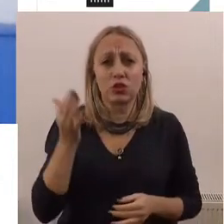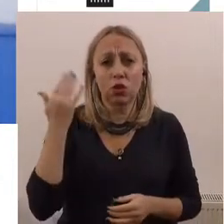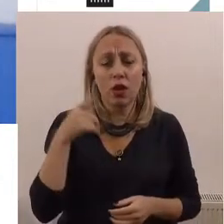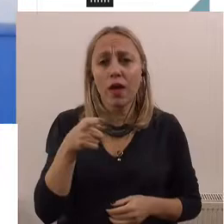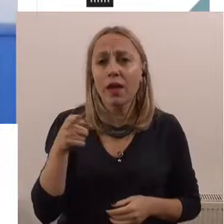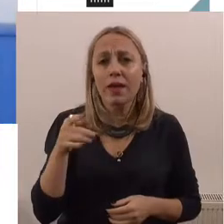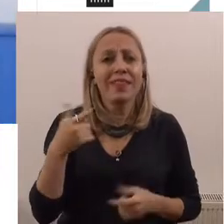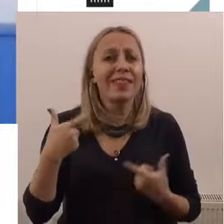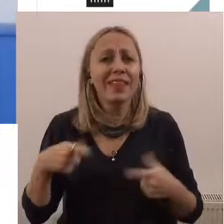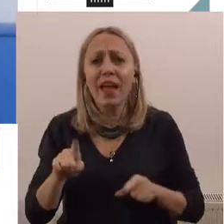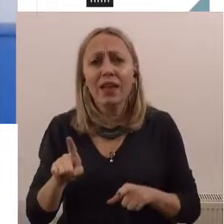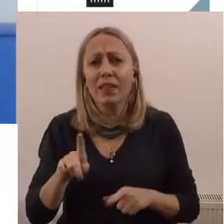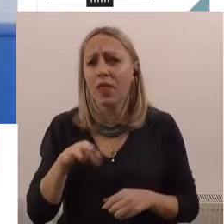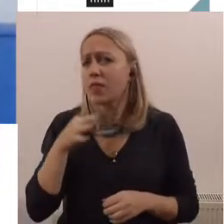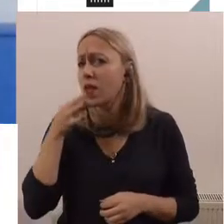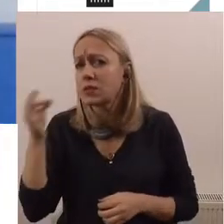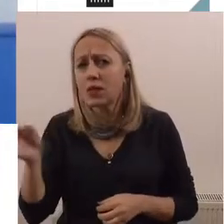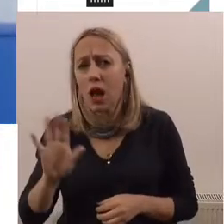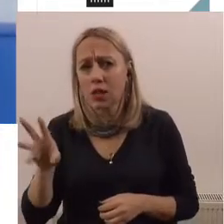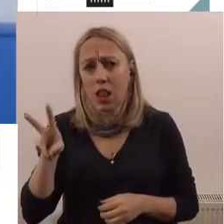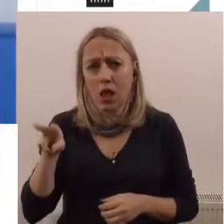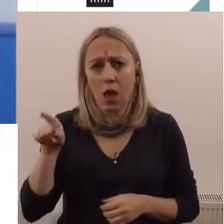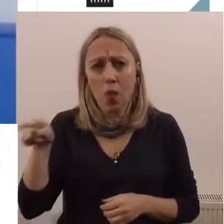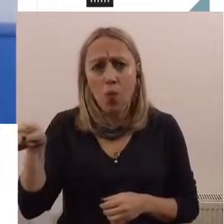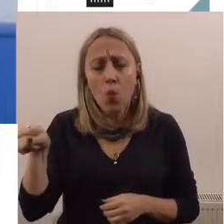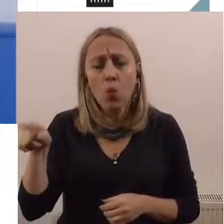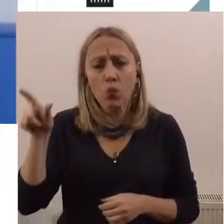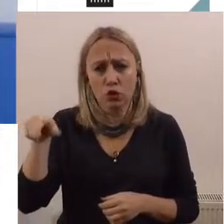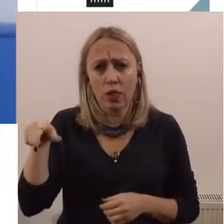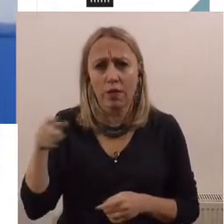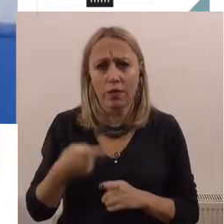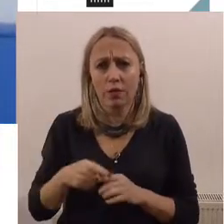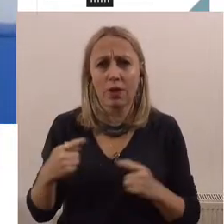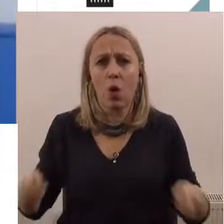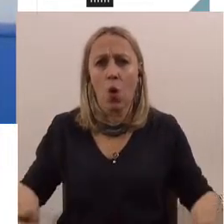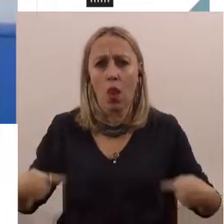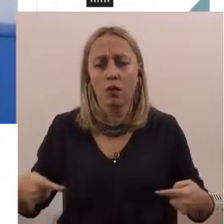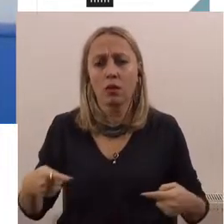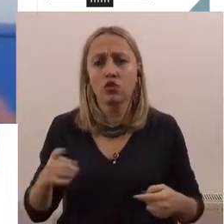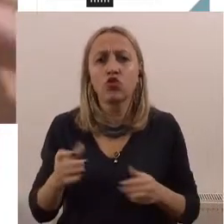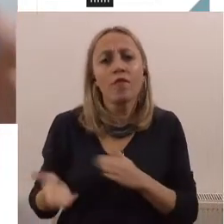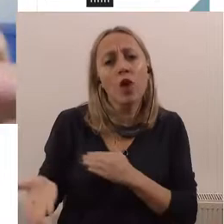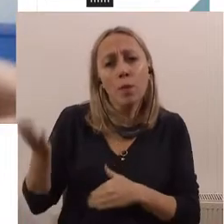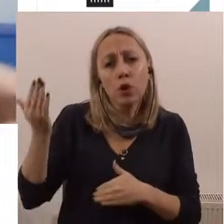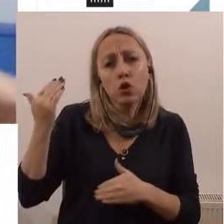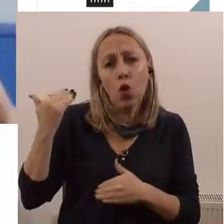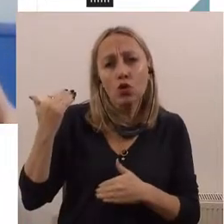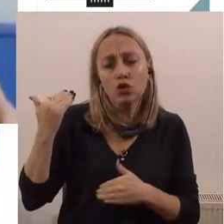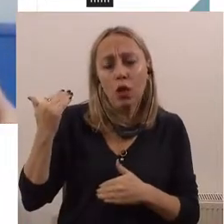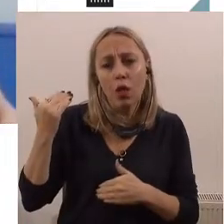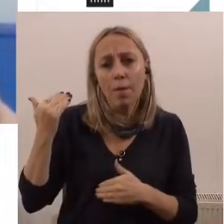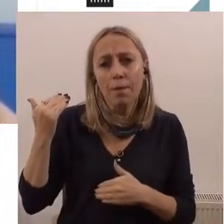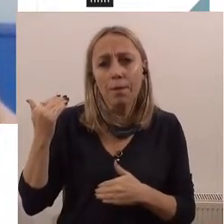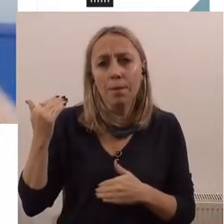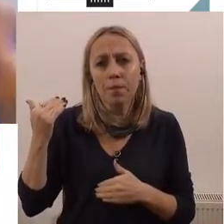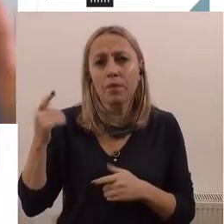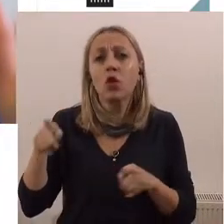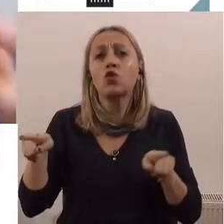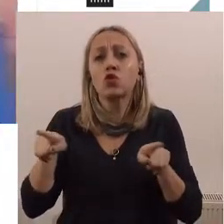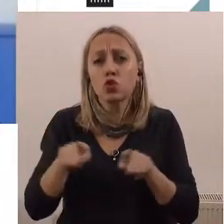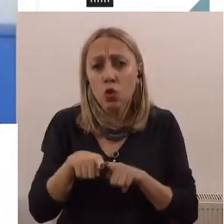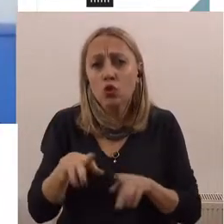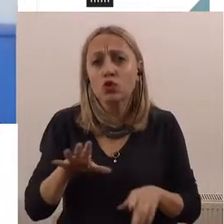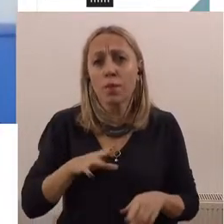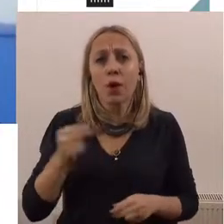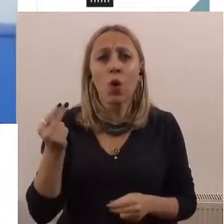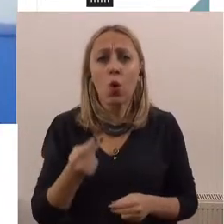he never learned, so he was never taught somewhere that there were artists in the